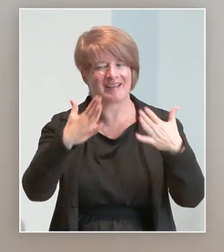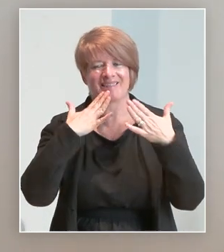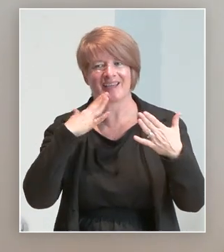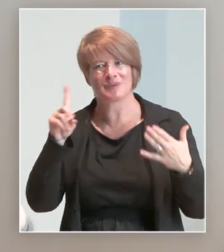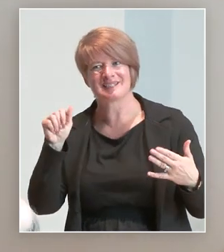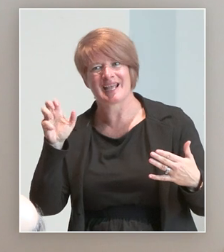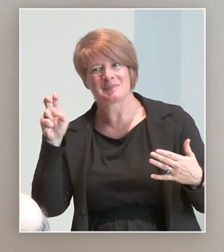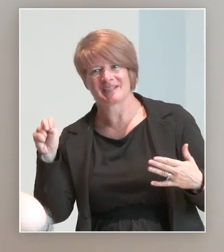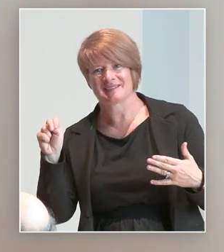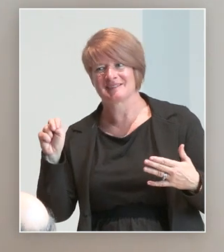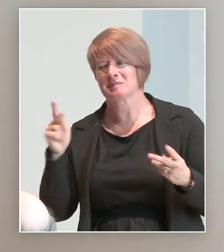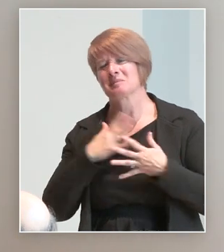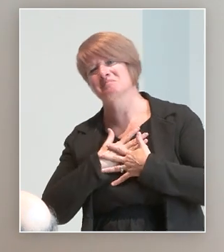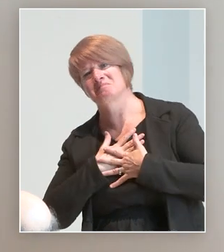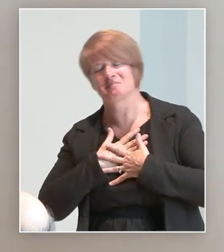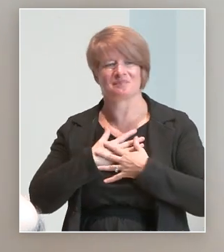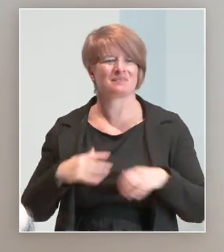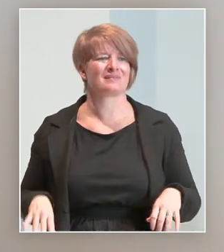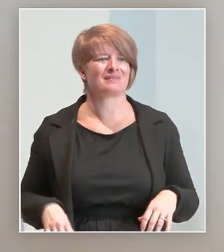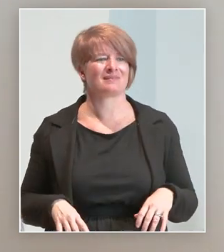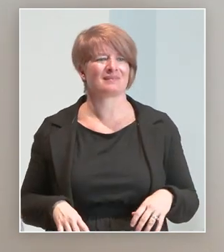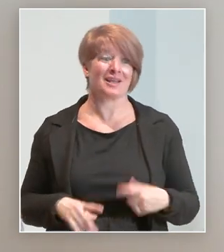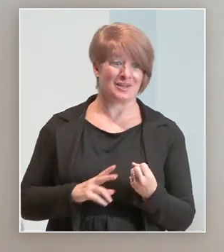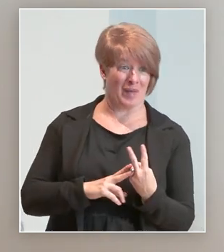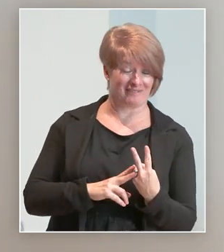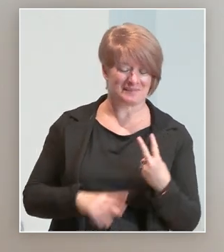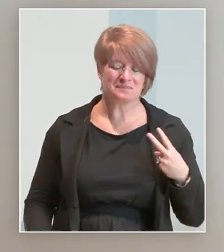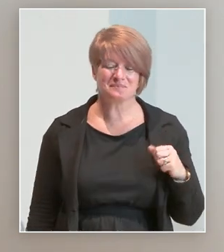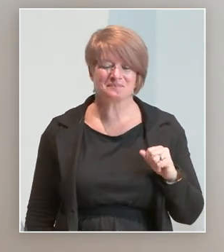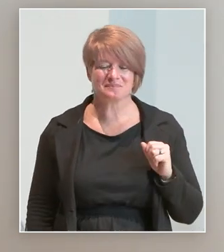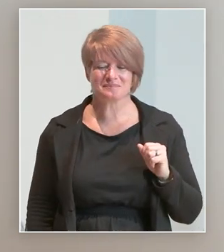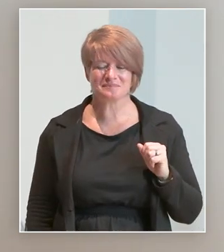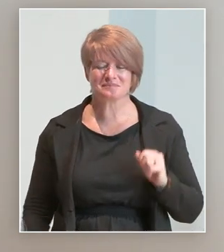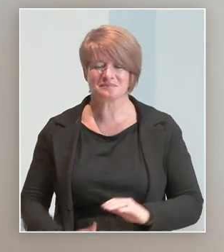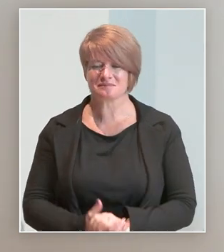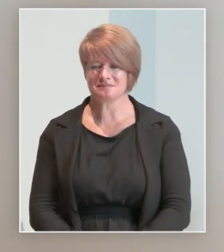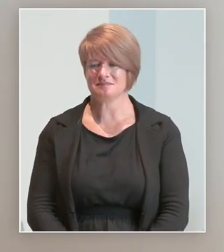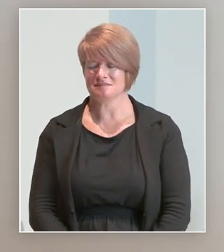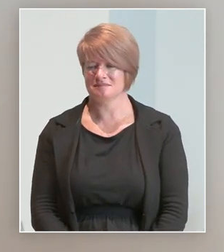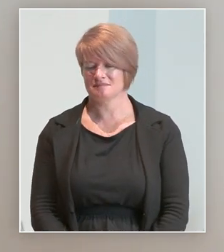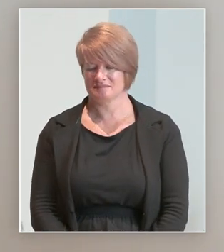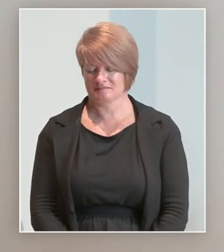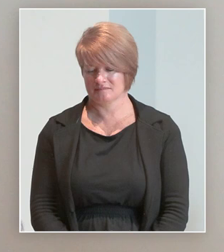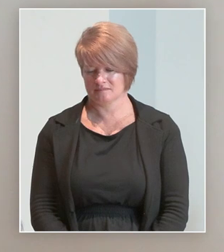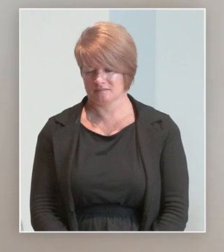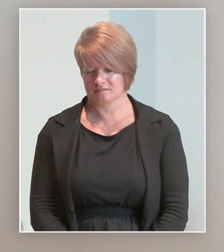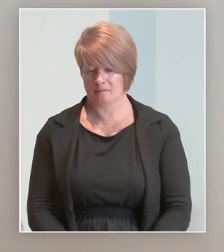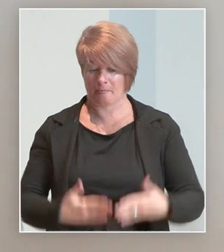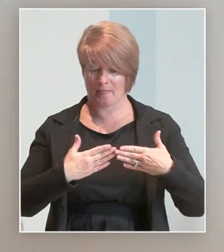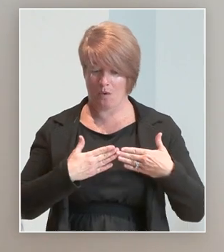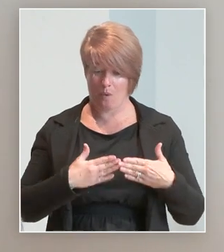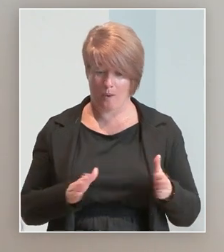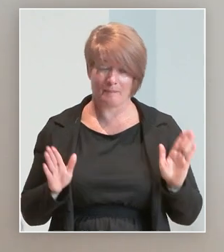you, Damon. And 12. That open also means